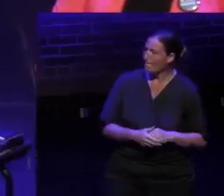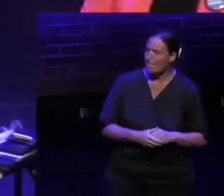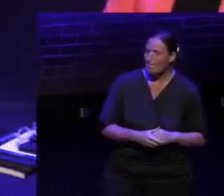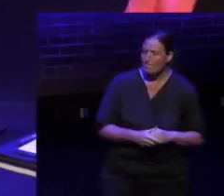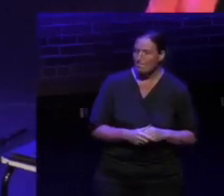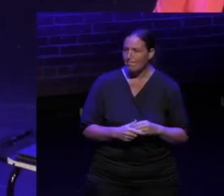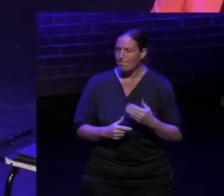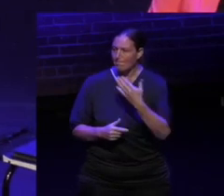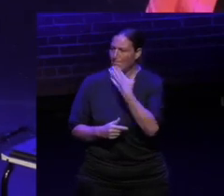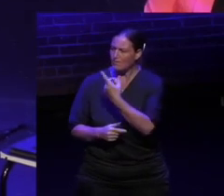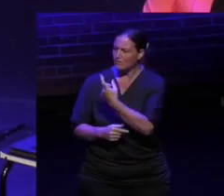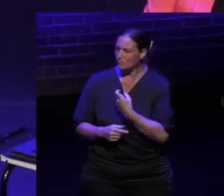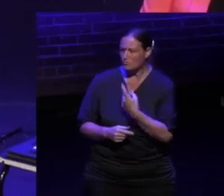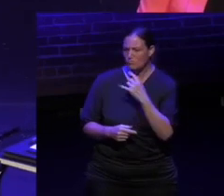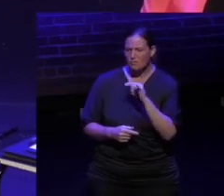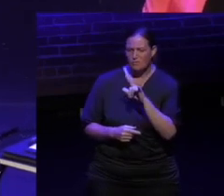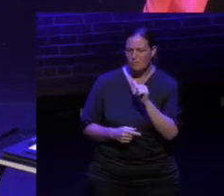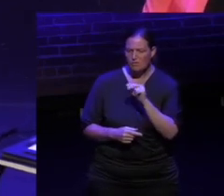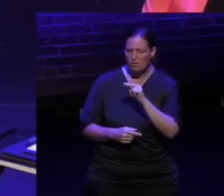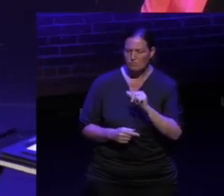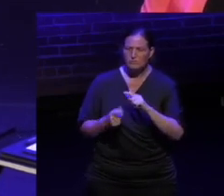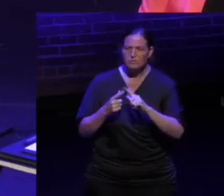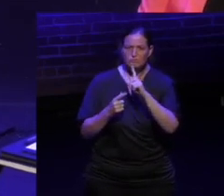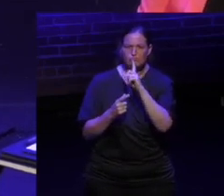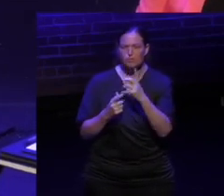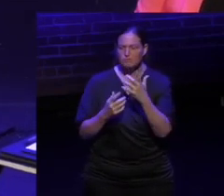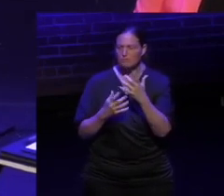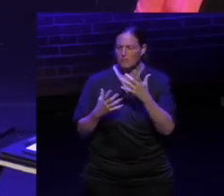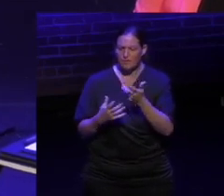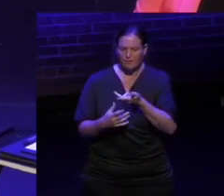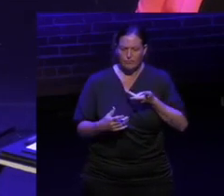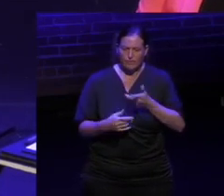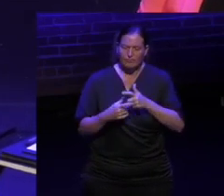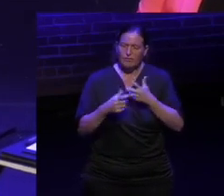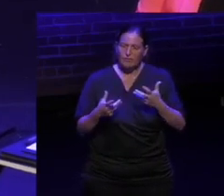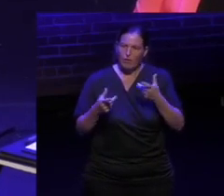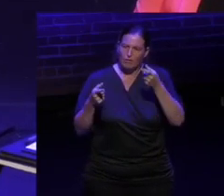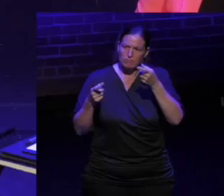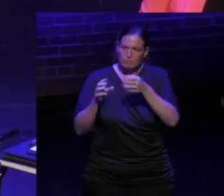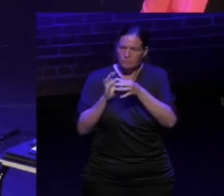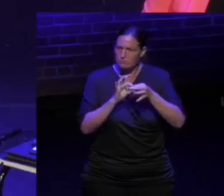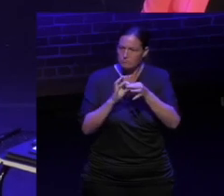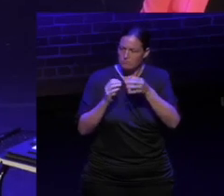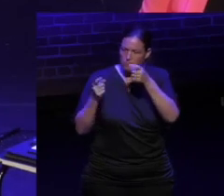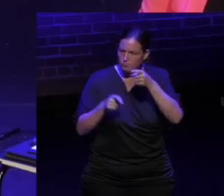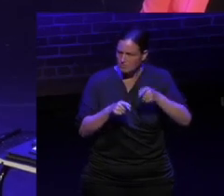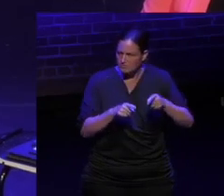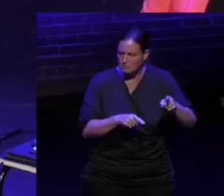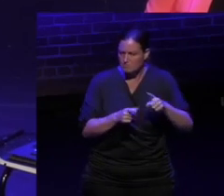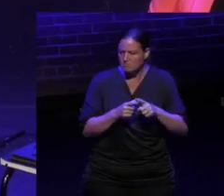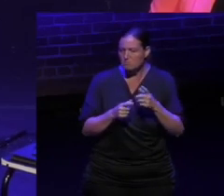Thanks for the question, Alon. And there really is a lot of alignment and agreement among the three of us. But it's a really key question and something